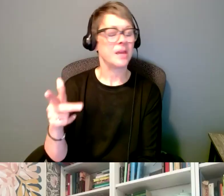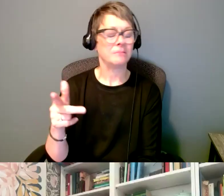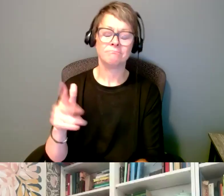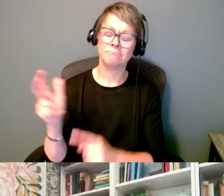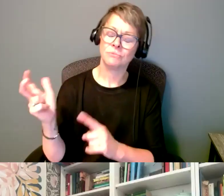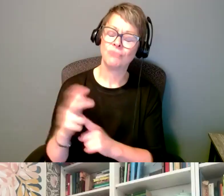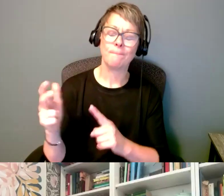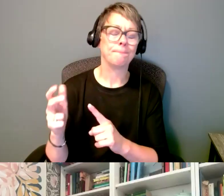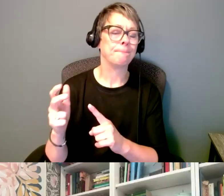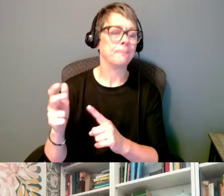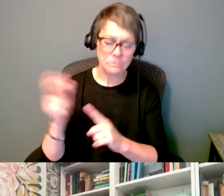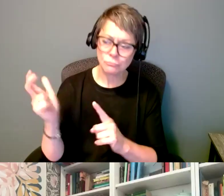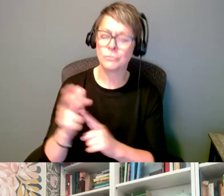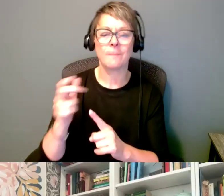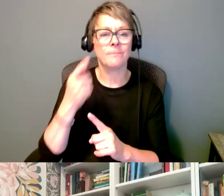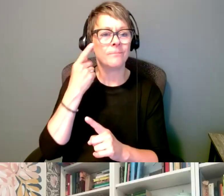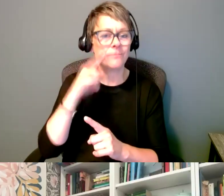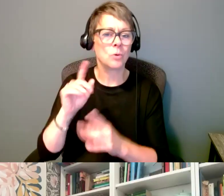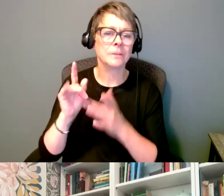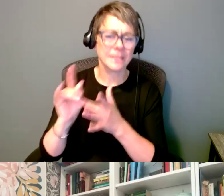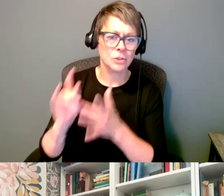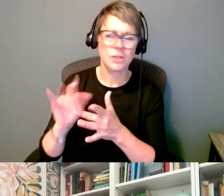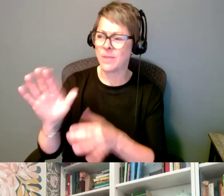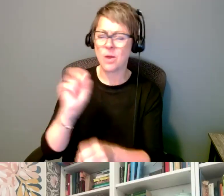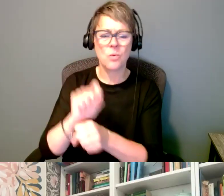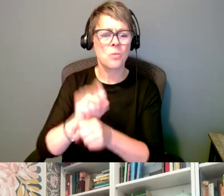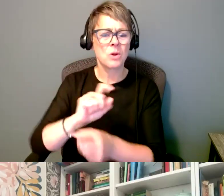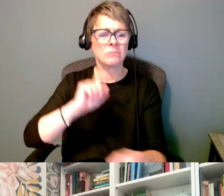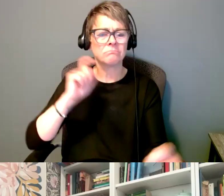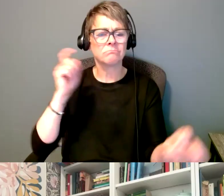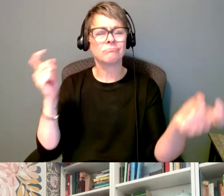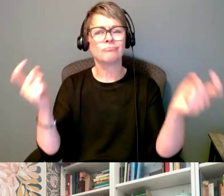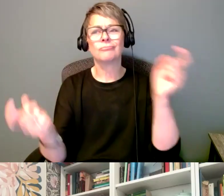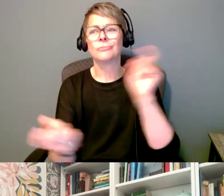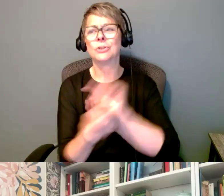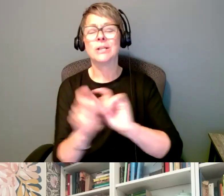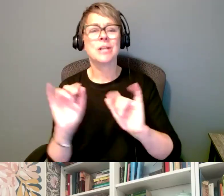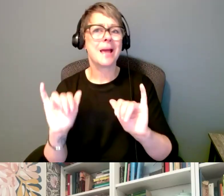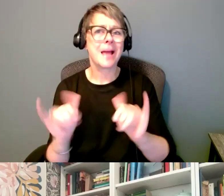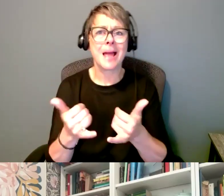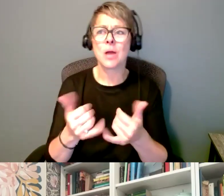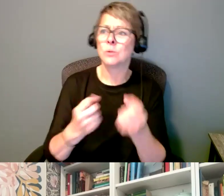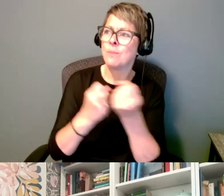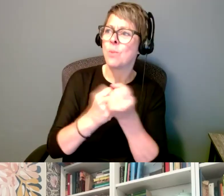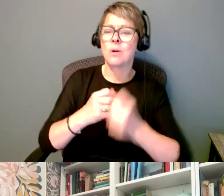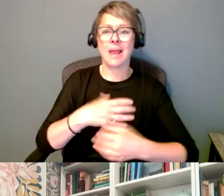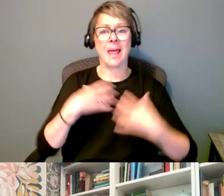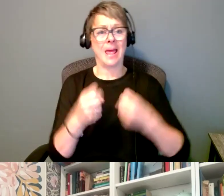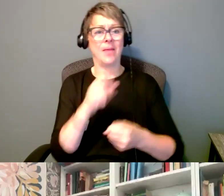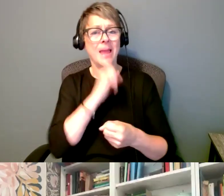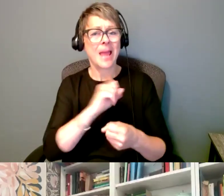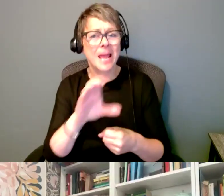and advocacy for older adults. Their work has transformed how we prevent elder abuse, support healthy aging, and